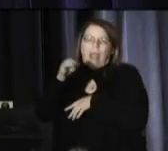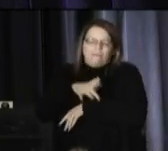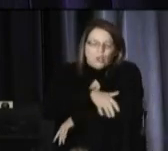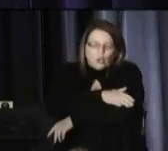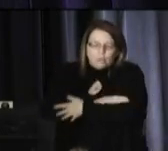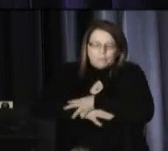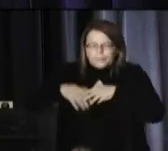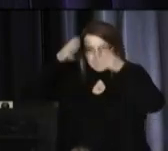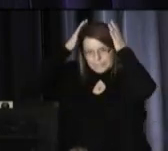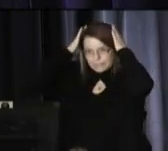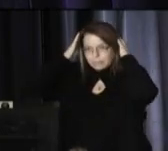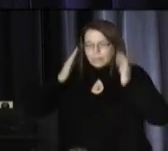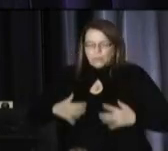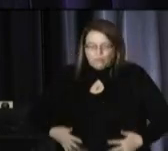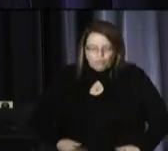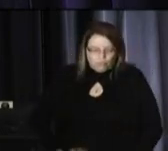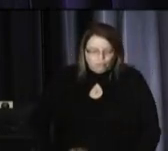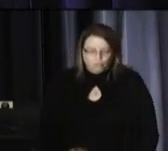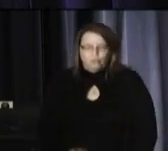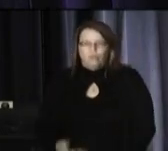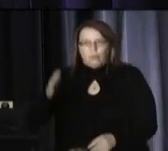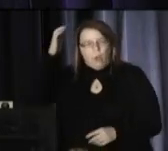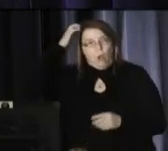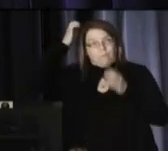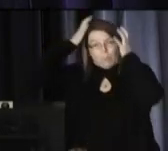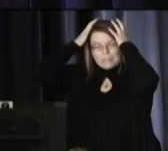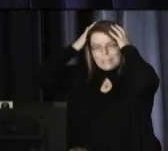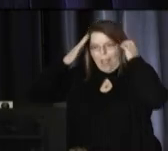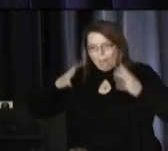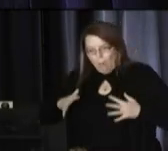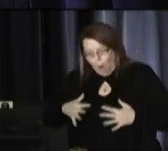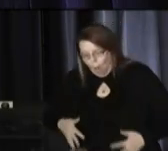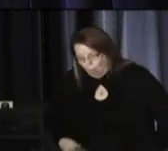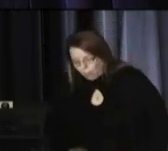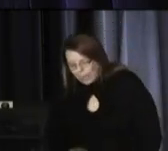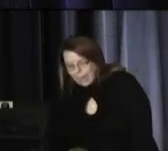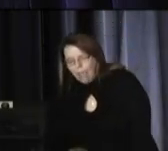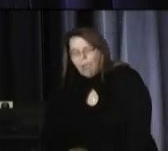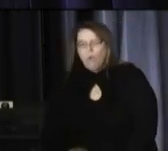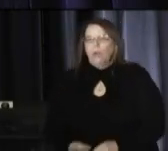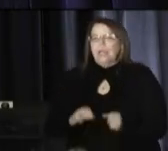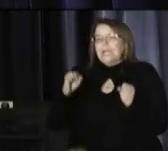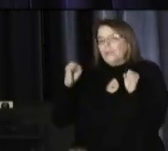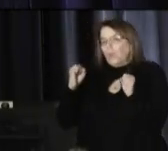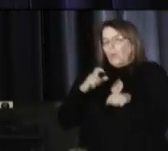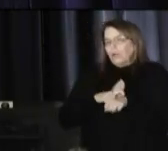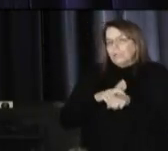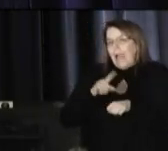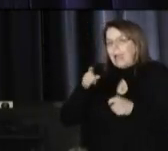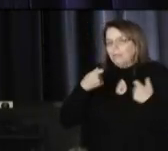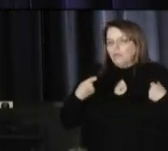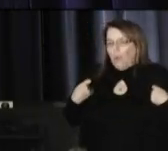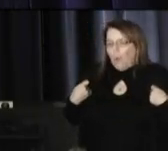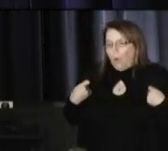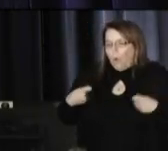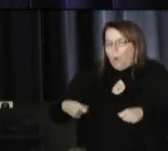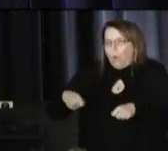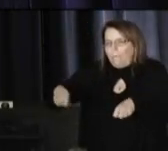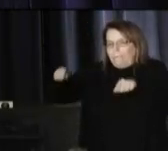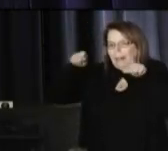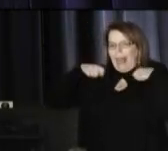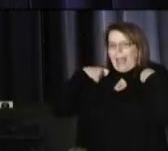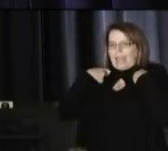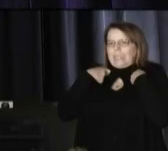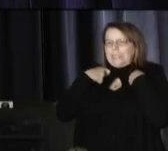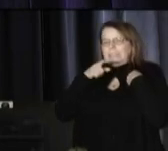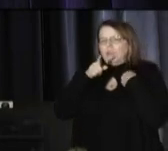your still damp skin, from your scalp to the bottoms of your feet. It's winter, so you bundle up beneath blankets and